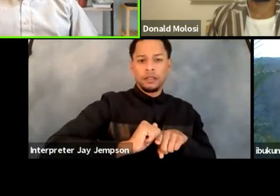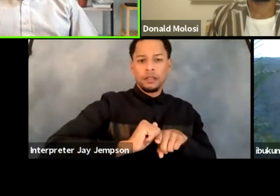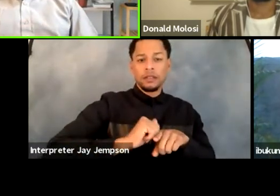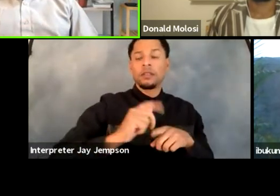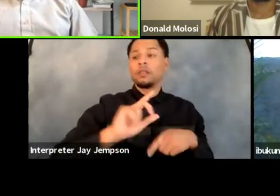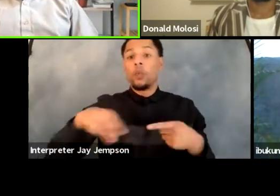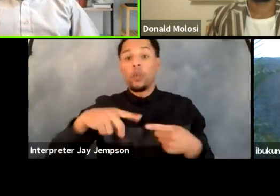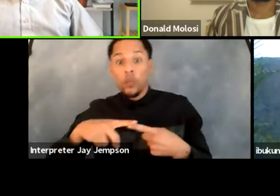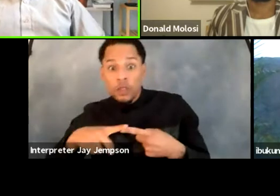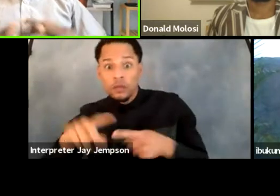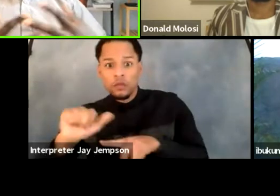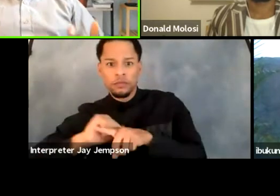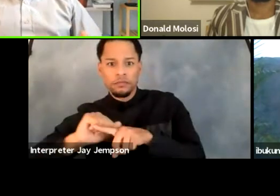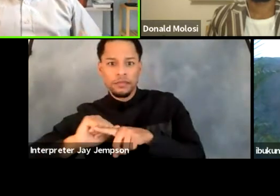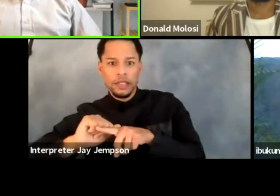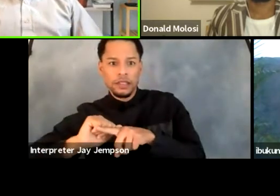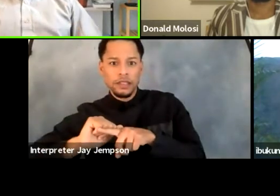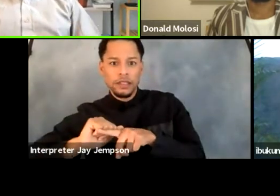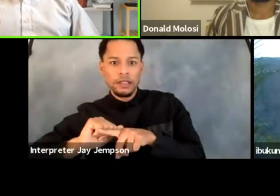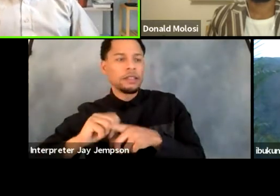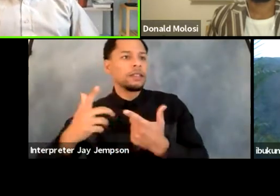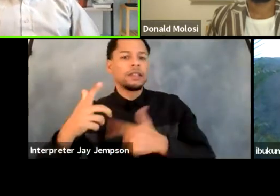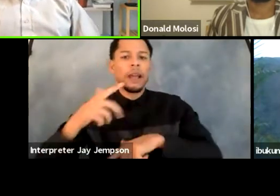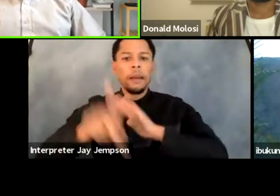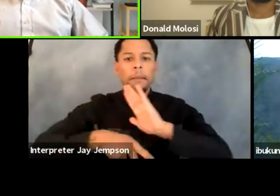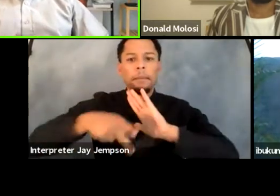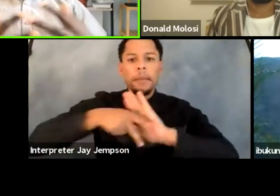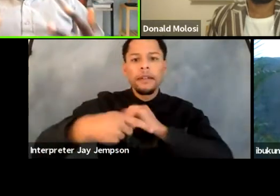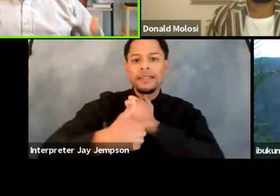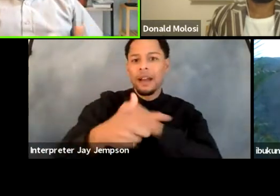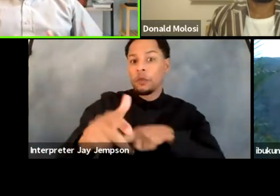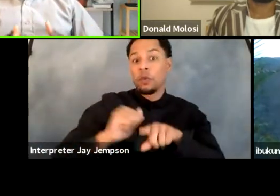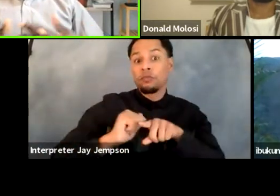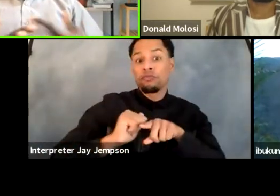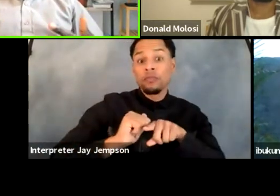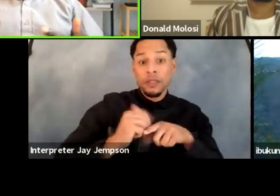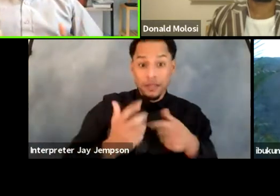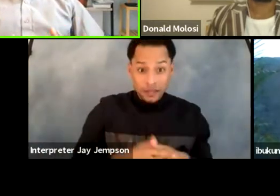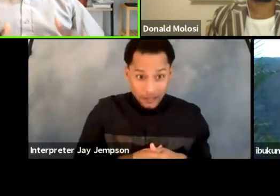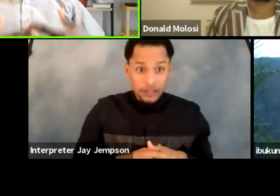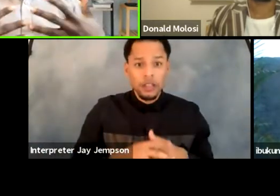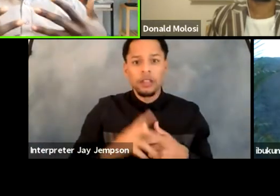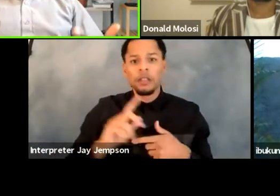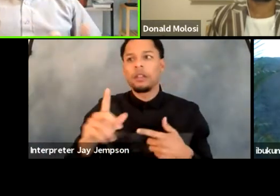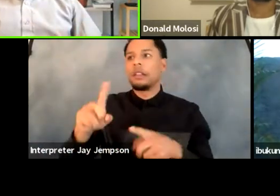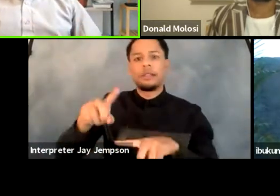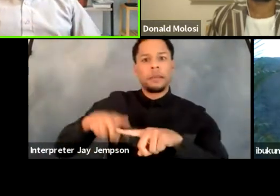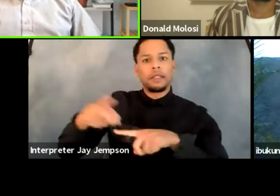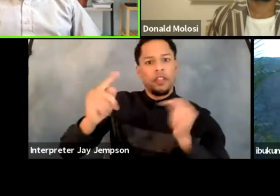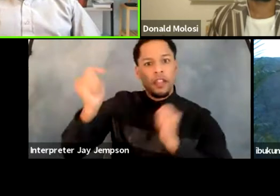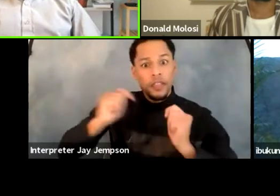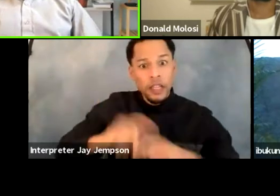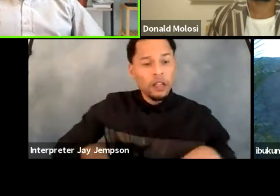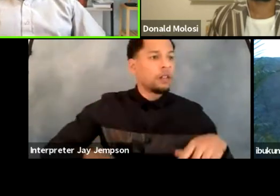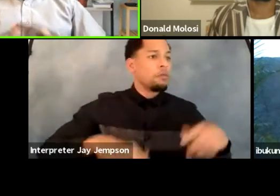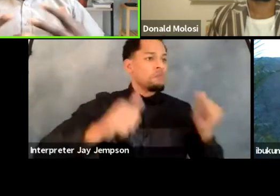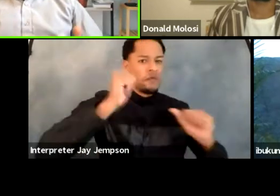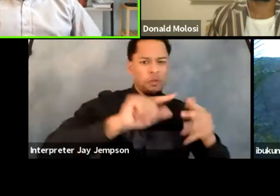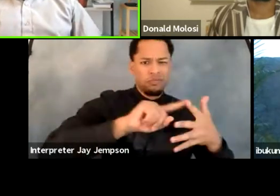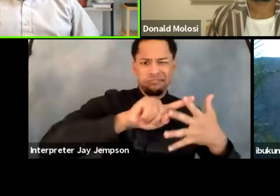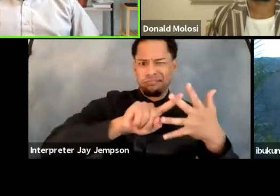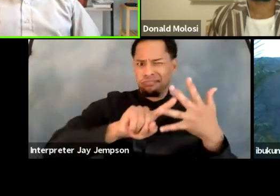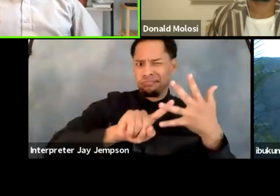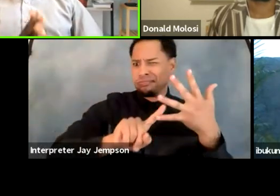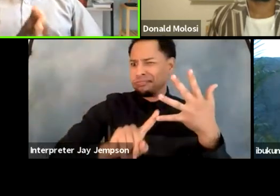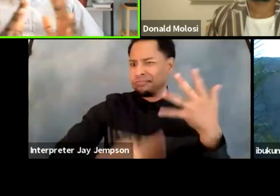you're practicing, the period in which you're practicing, the theater and performance tradition that you're